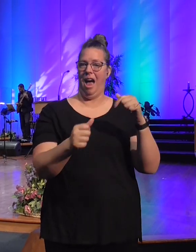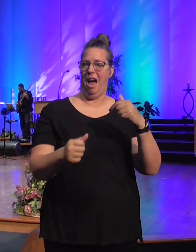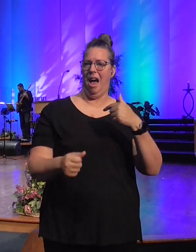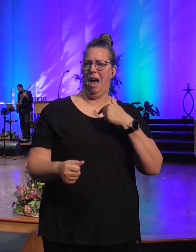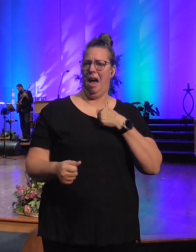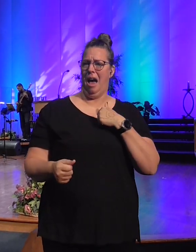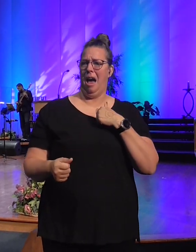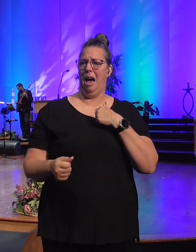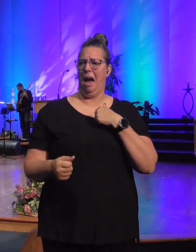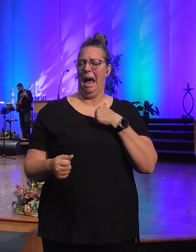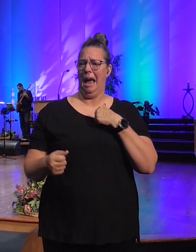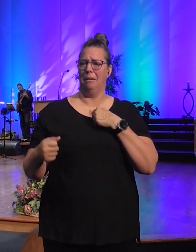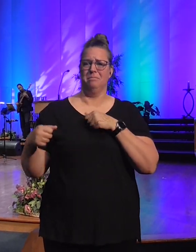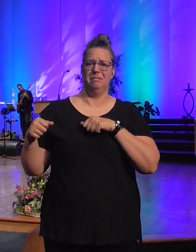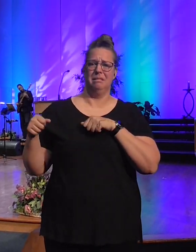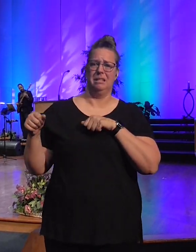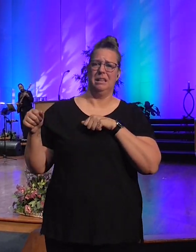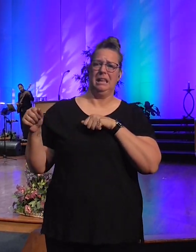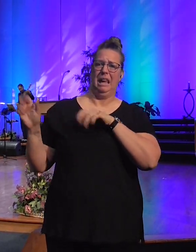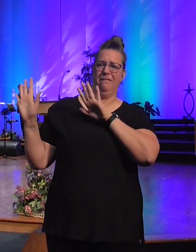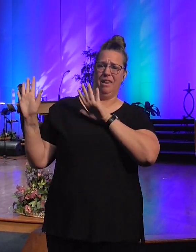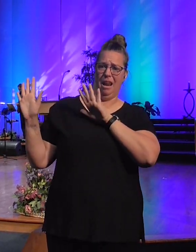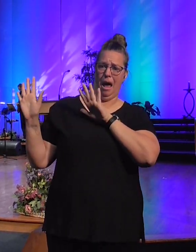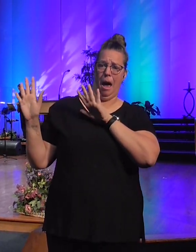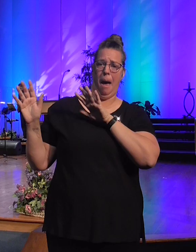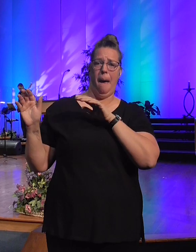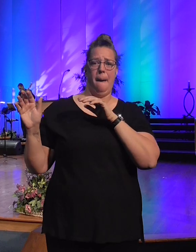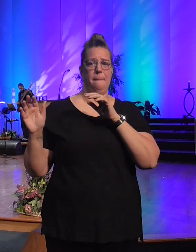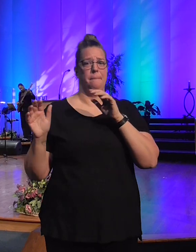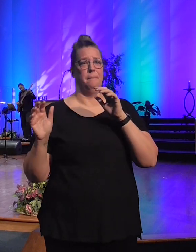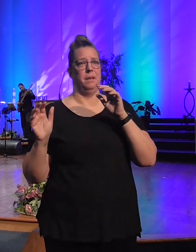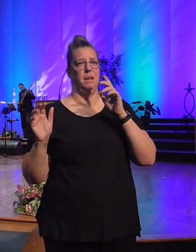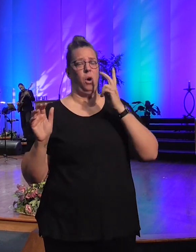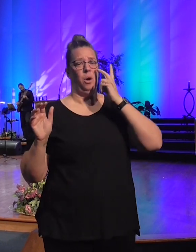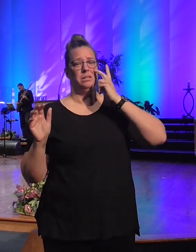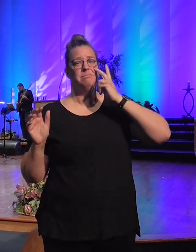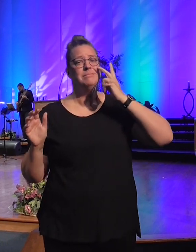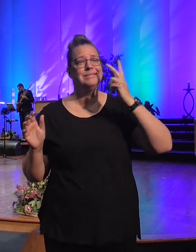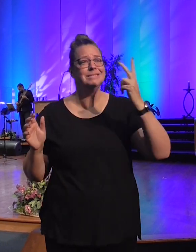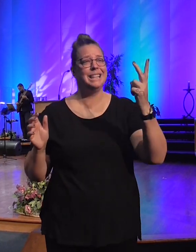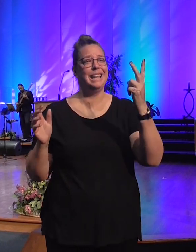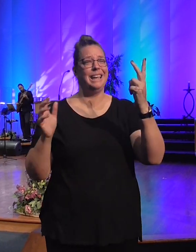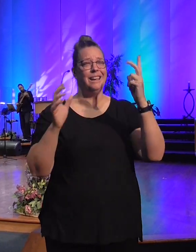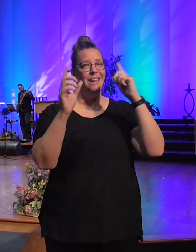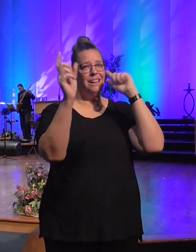in all that you see?